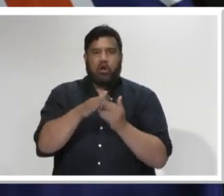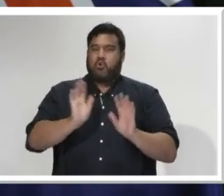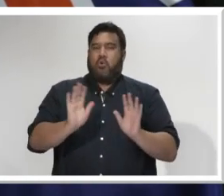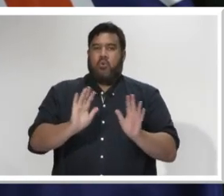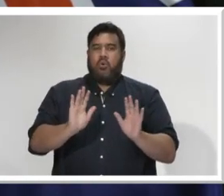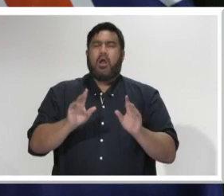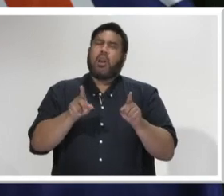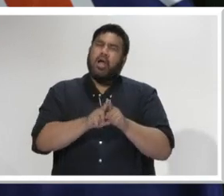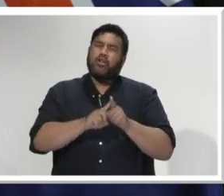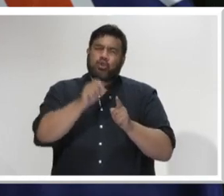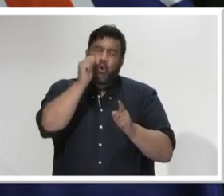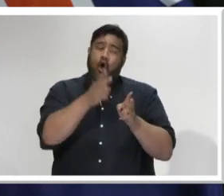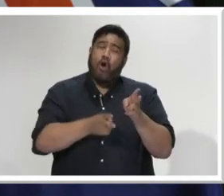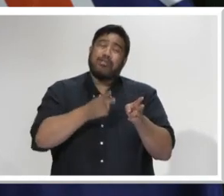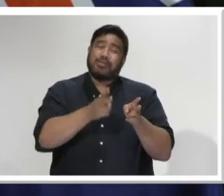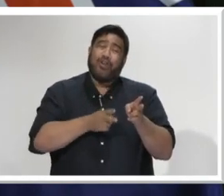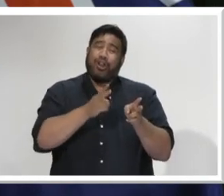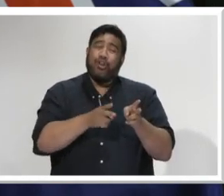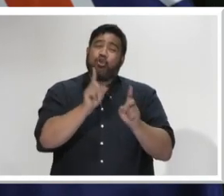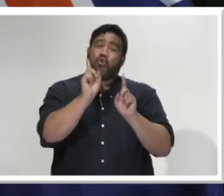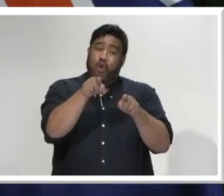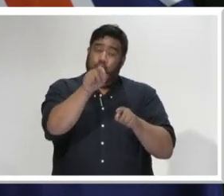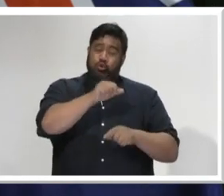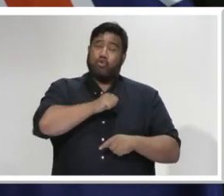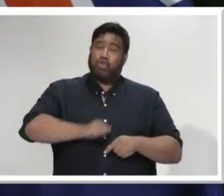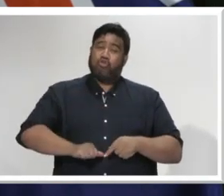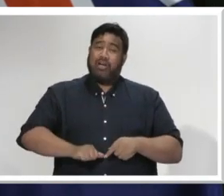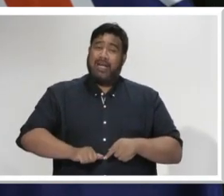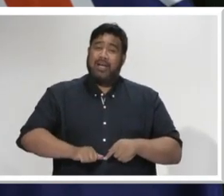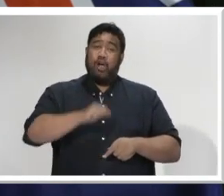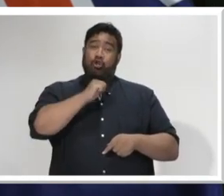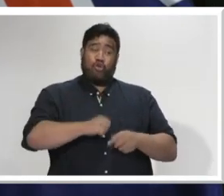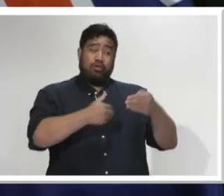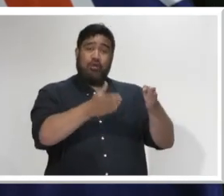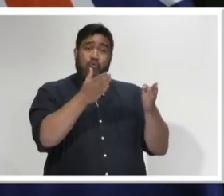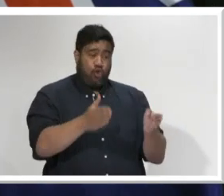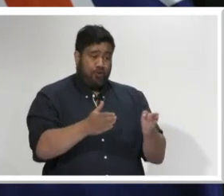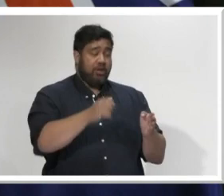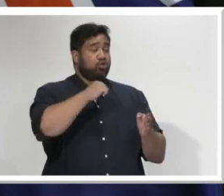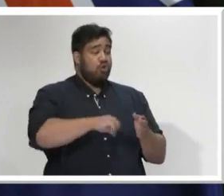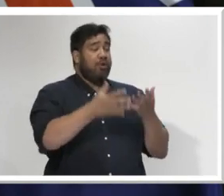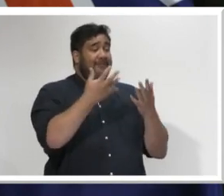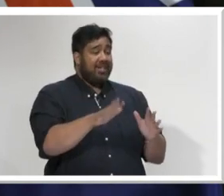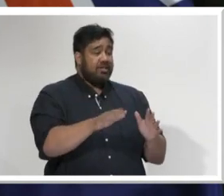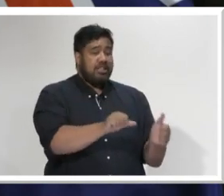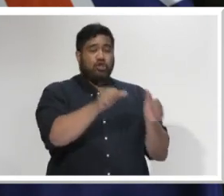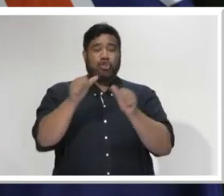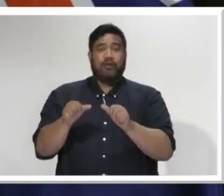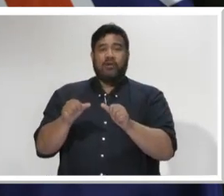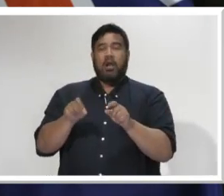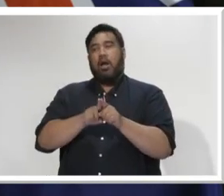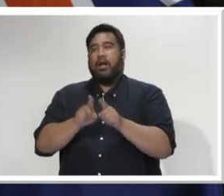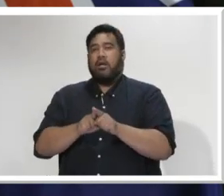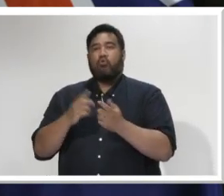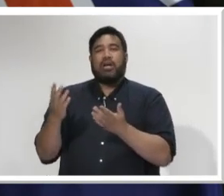or something like a recovery room. We have to wait and see if what we have done has worked. After